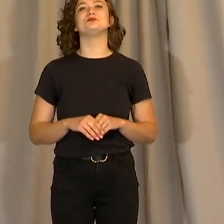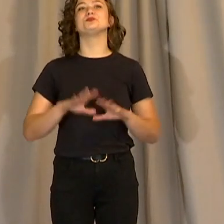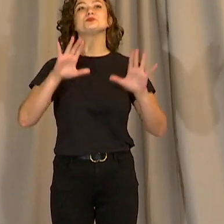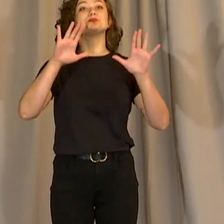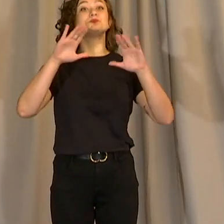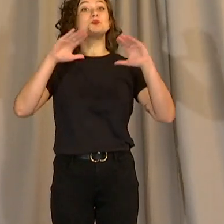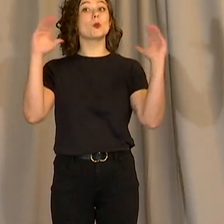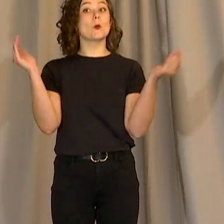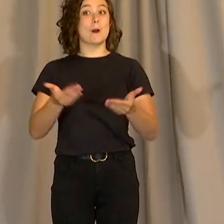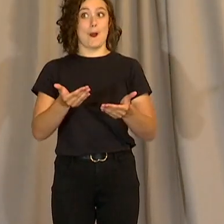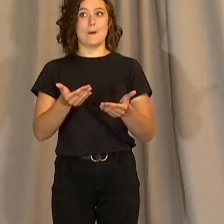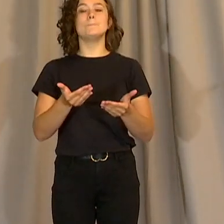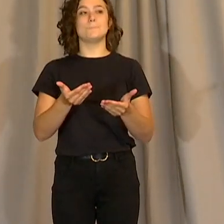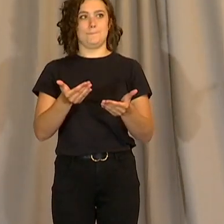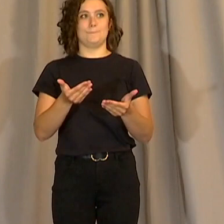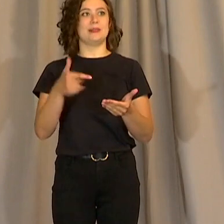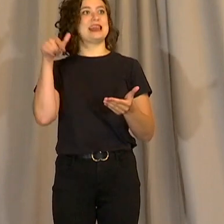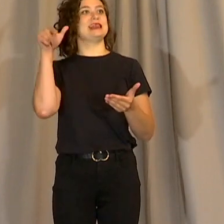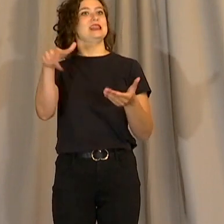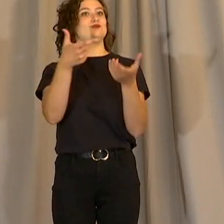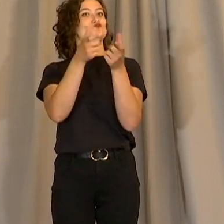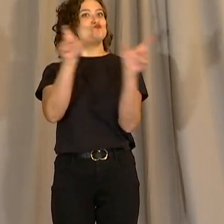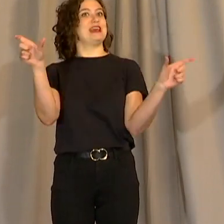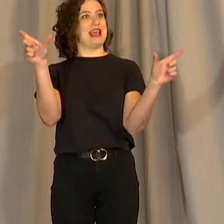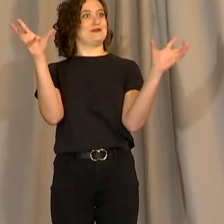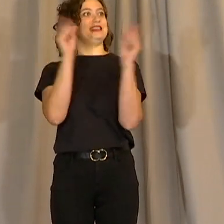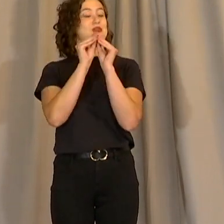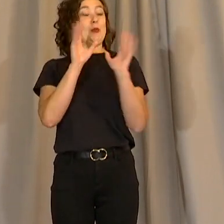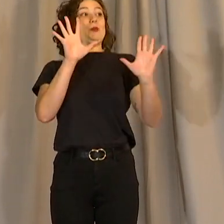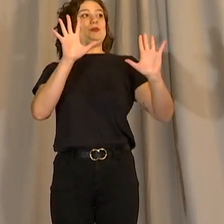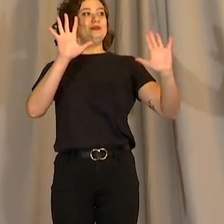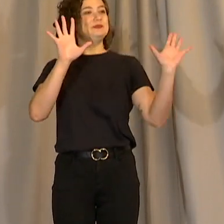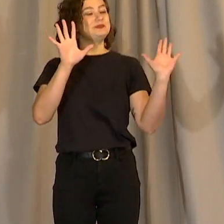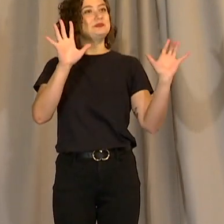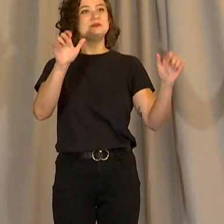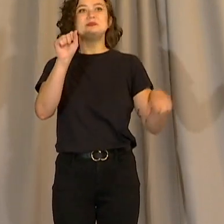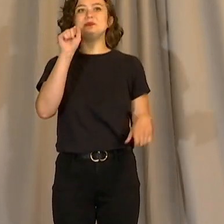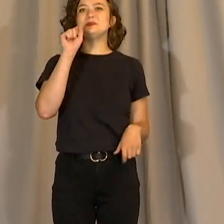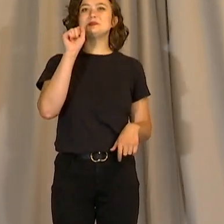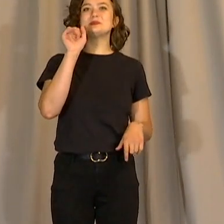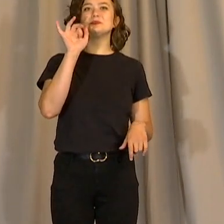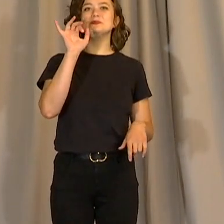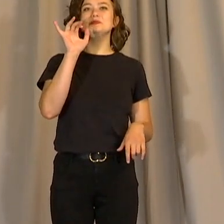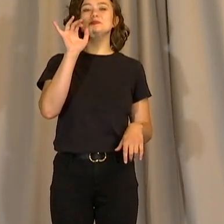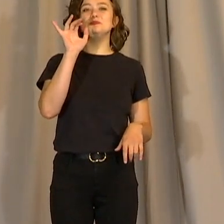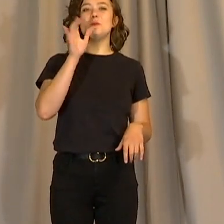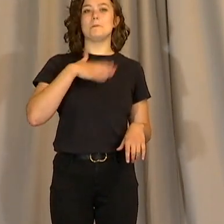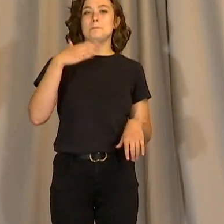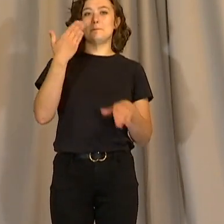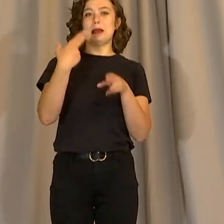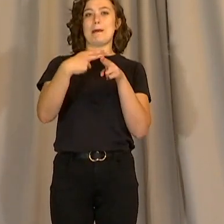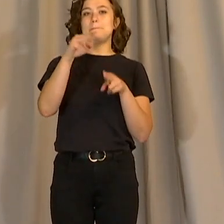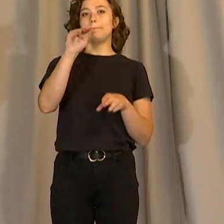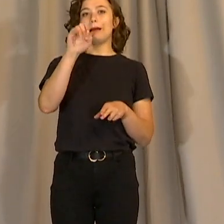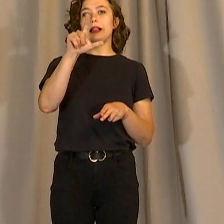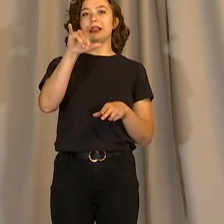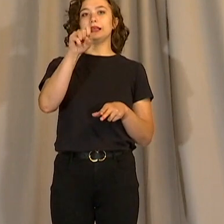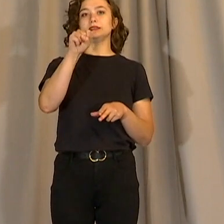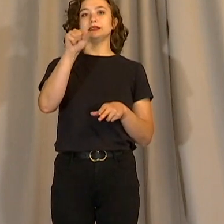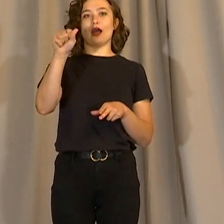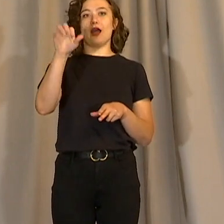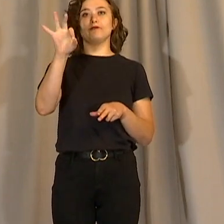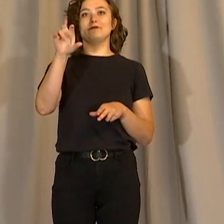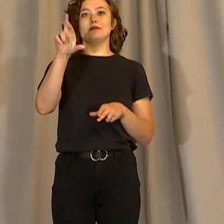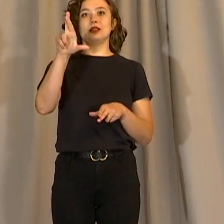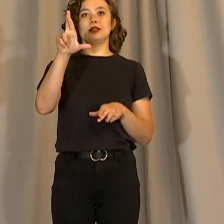Welcome to this breakout session. Woo! That was a wake up. My name is Melissa Keysweater. I actually will